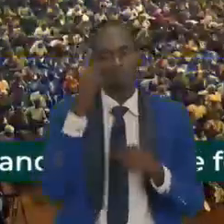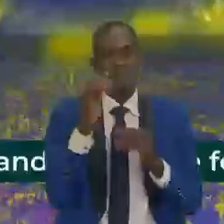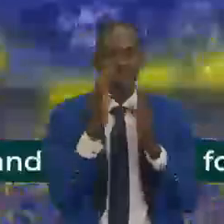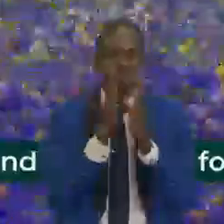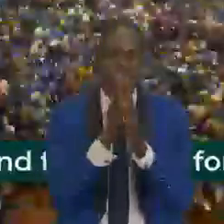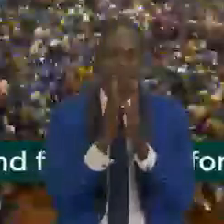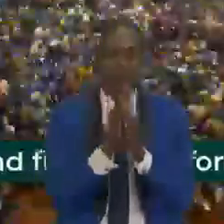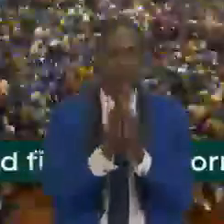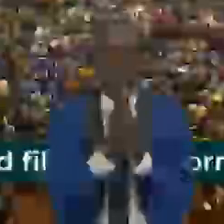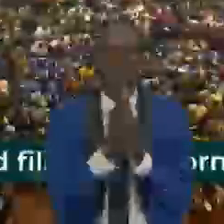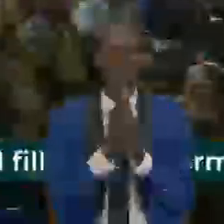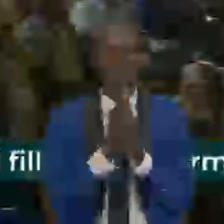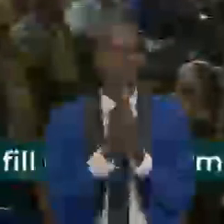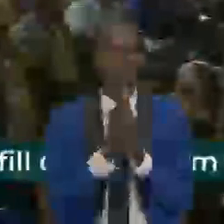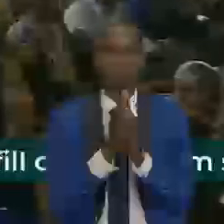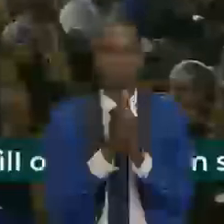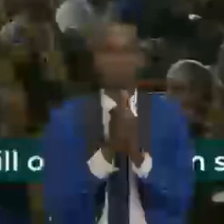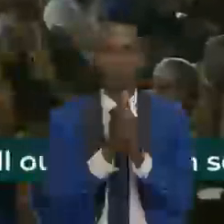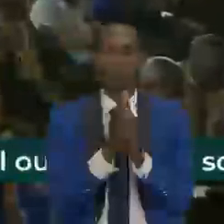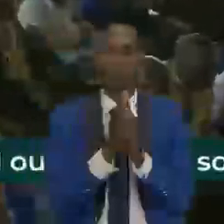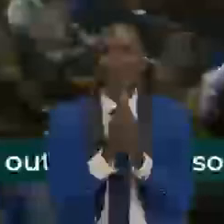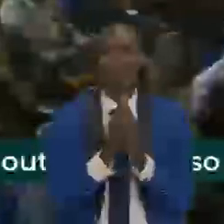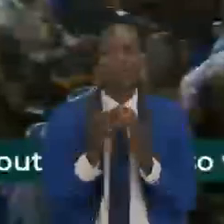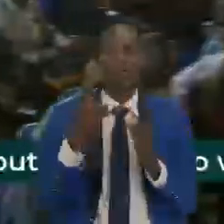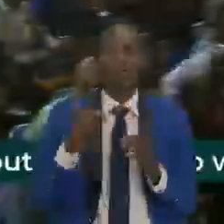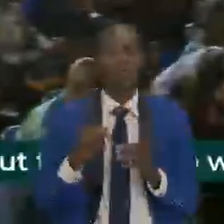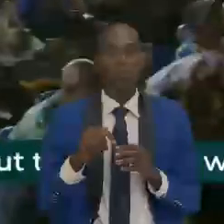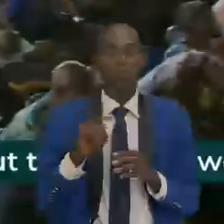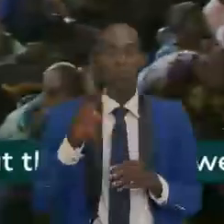We are going to repeat the WhatsApp number, plus